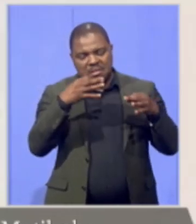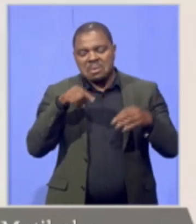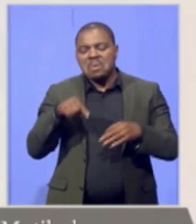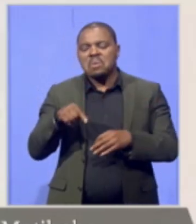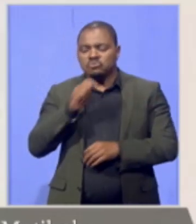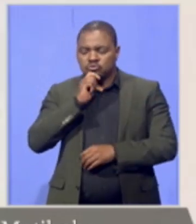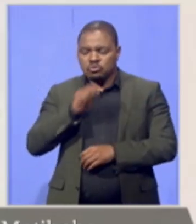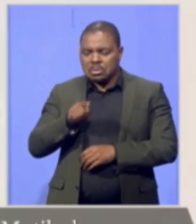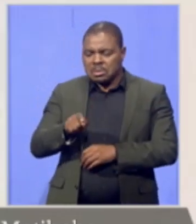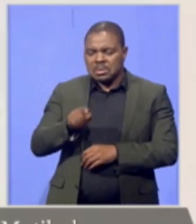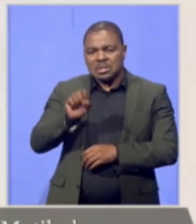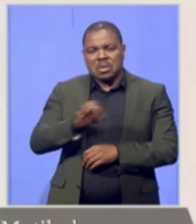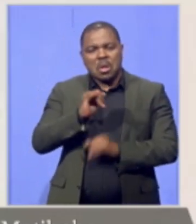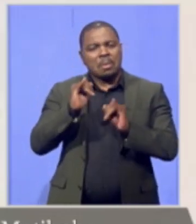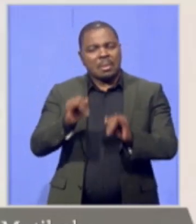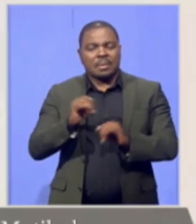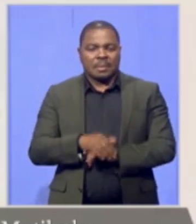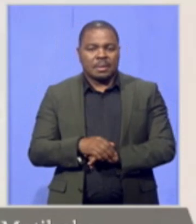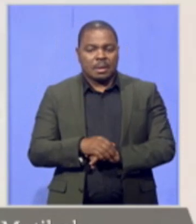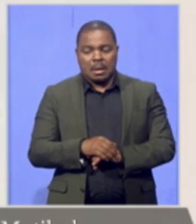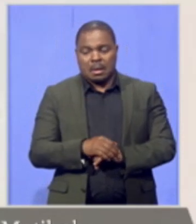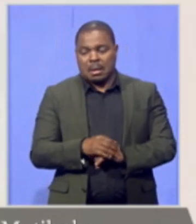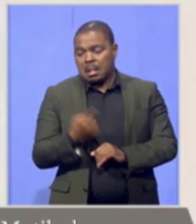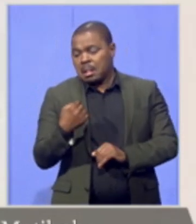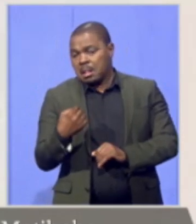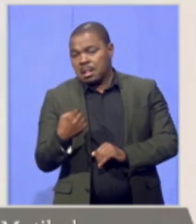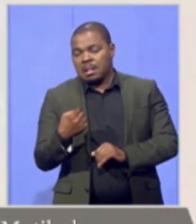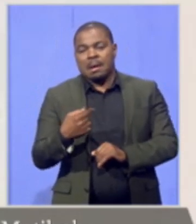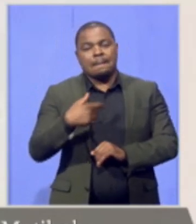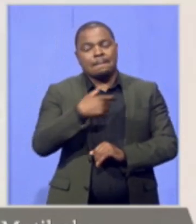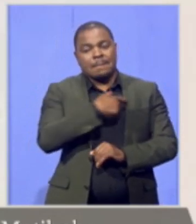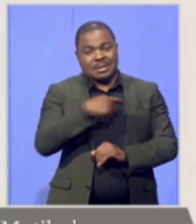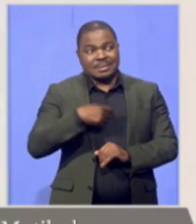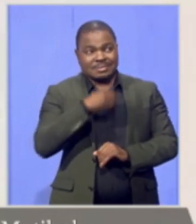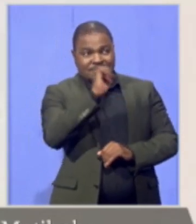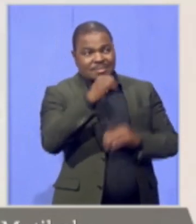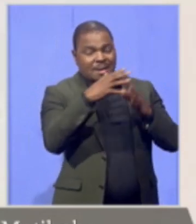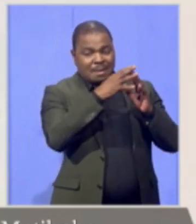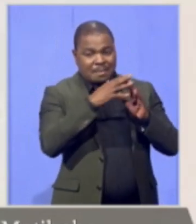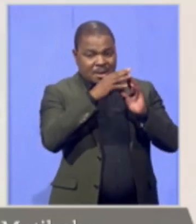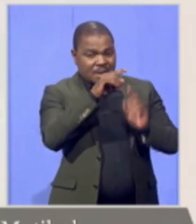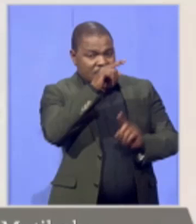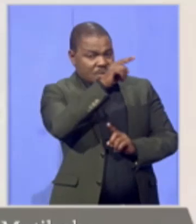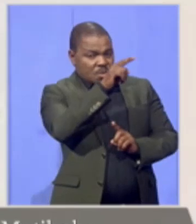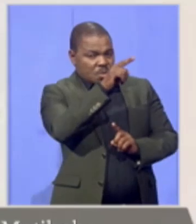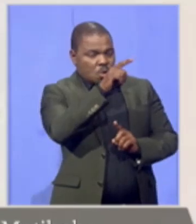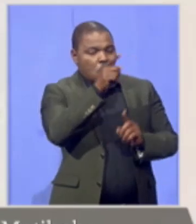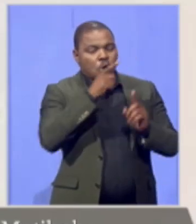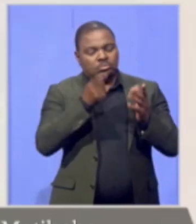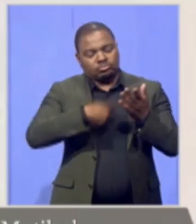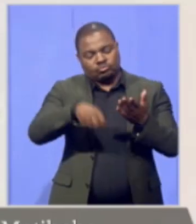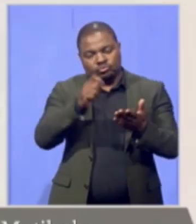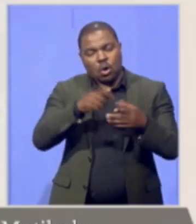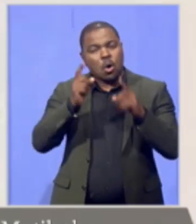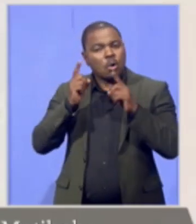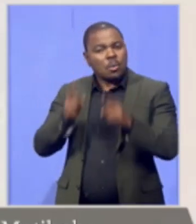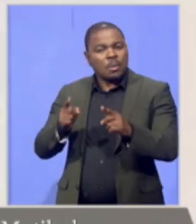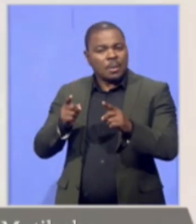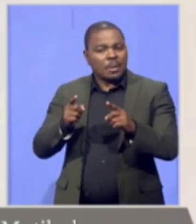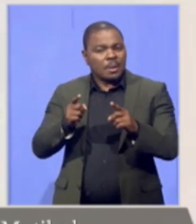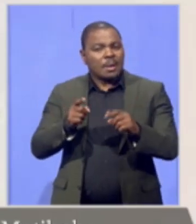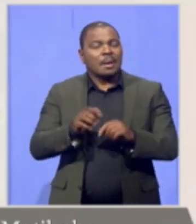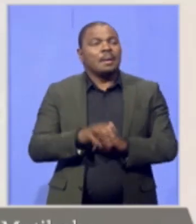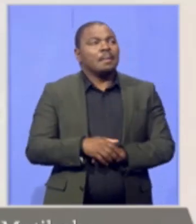America. The latest order issued by the President of the United States, in its foundational